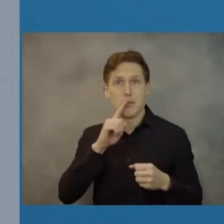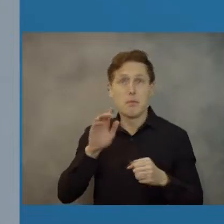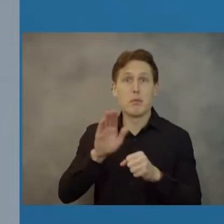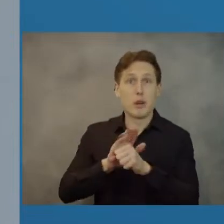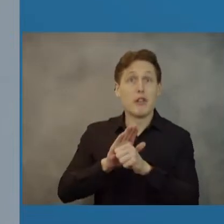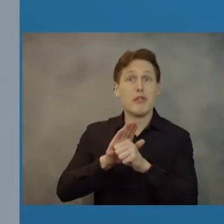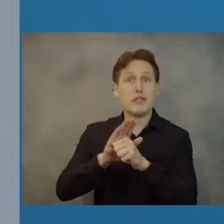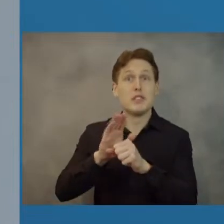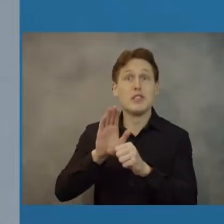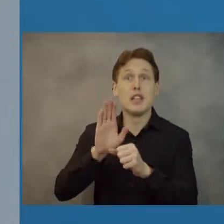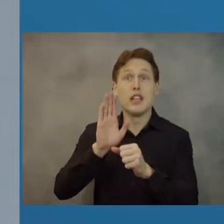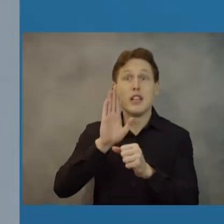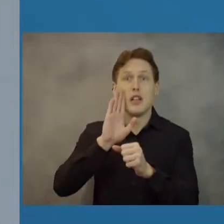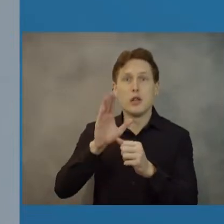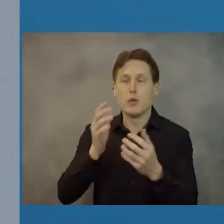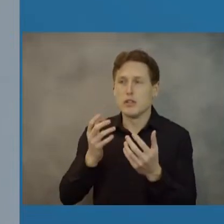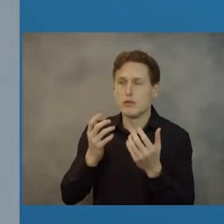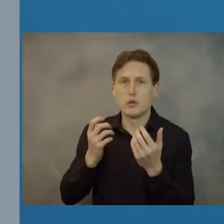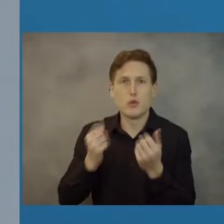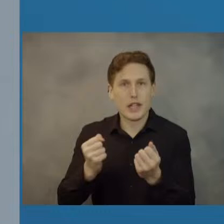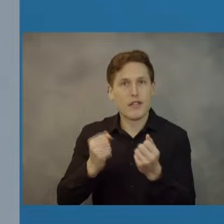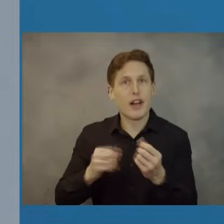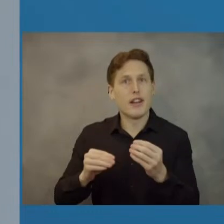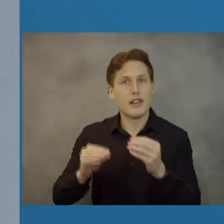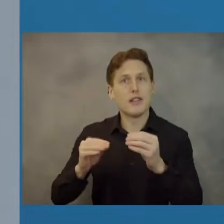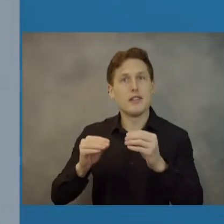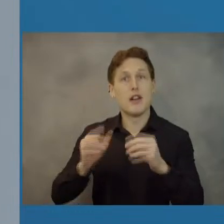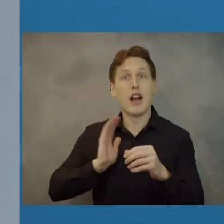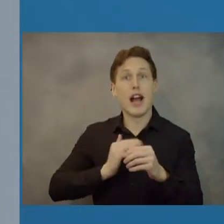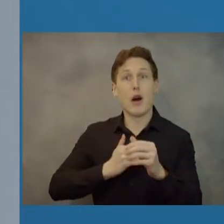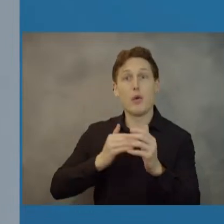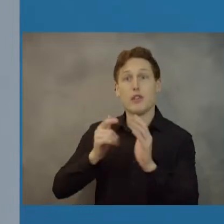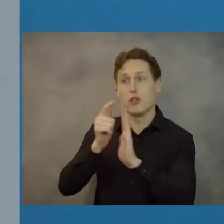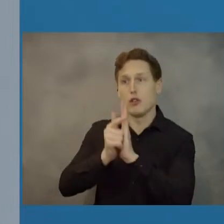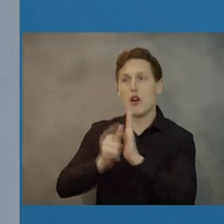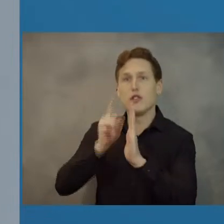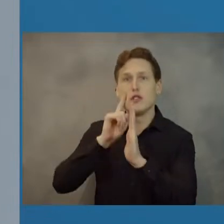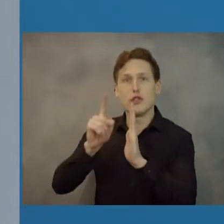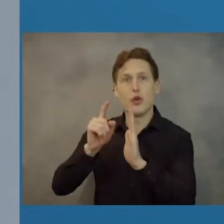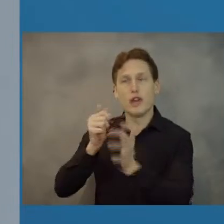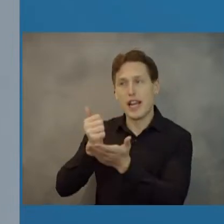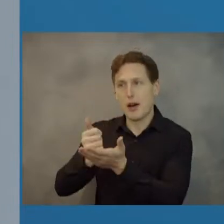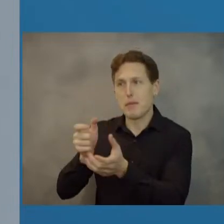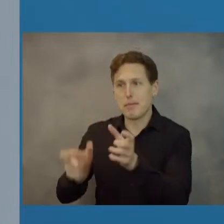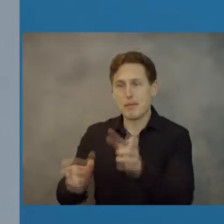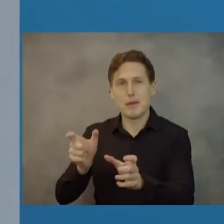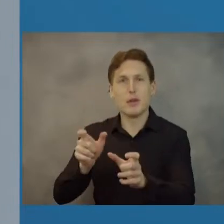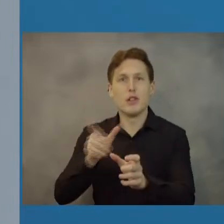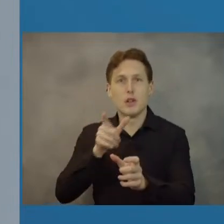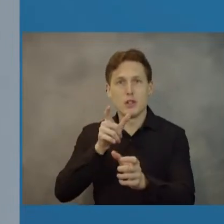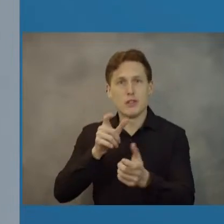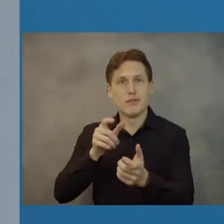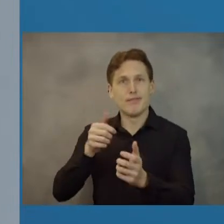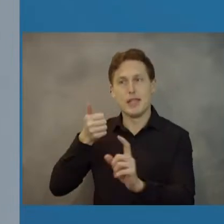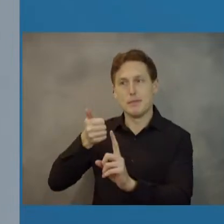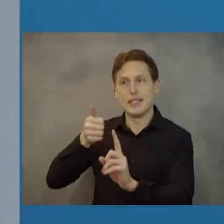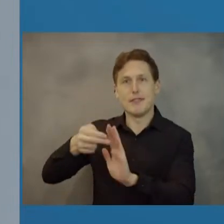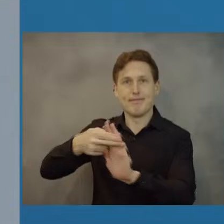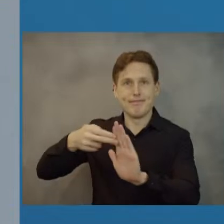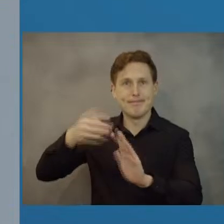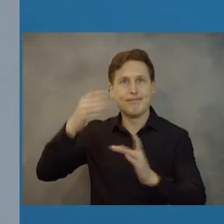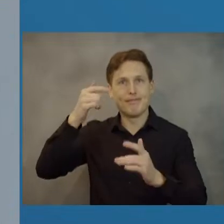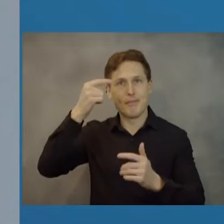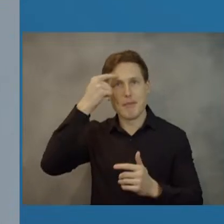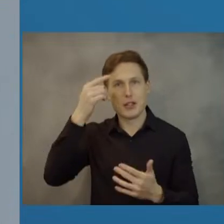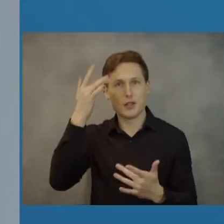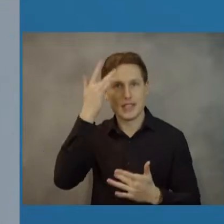laws. This will allow us to connect people in the throes of severe mental illness with the life-saving care that they need and